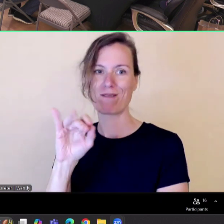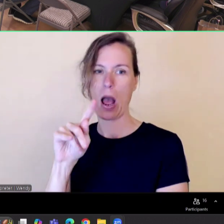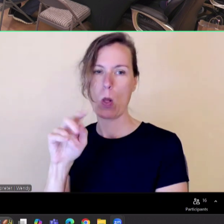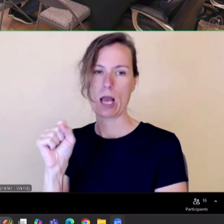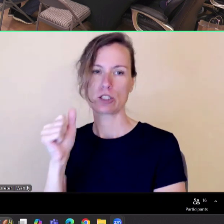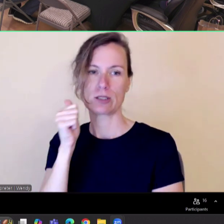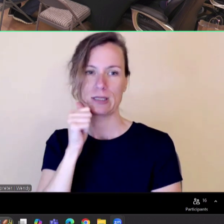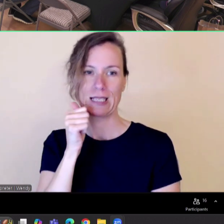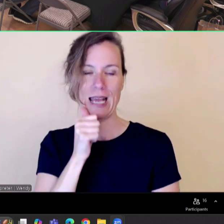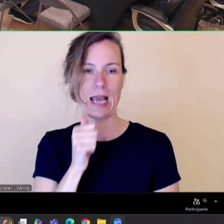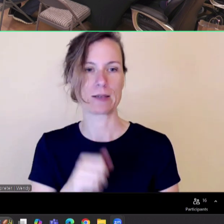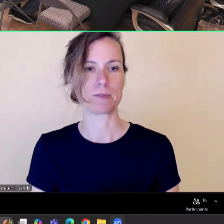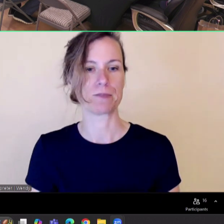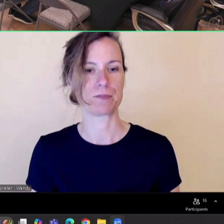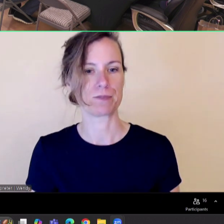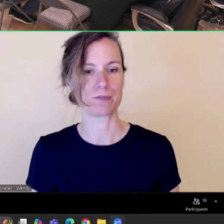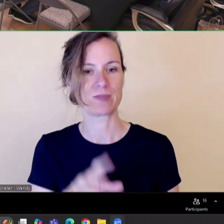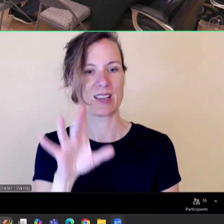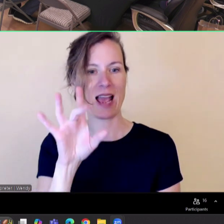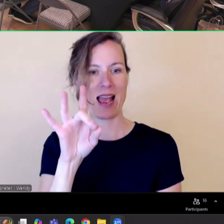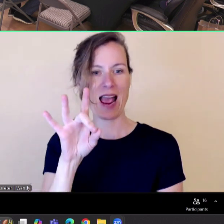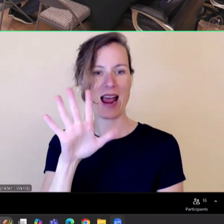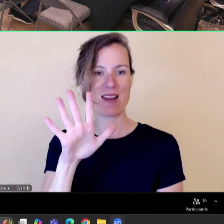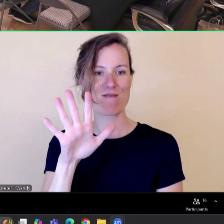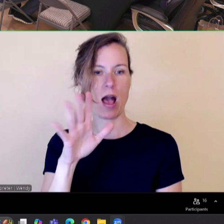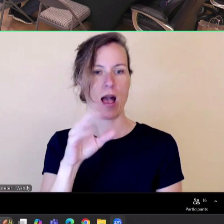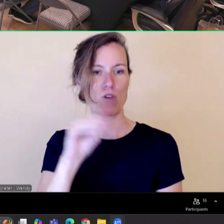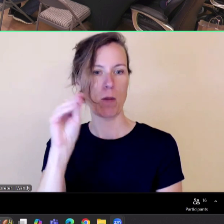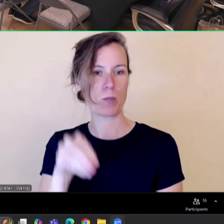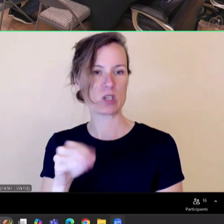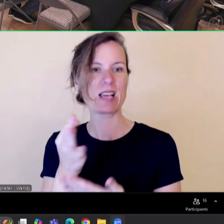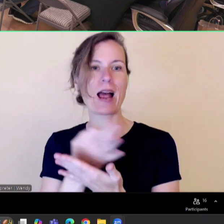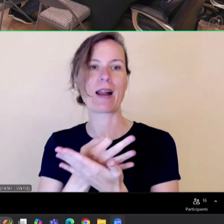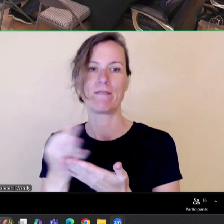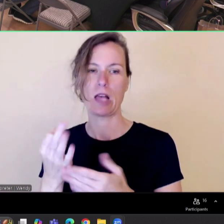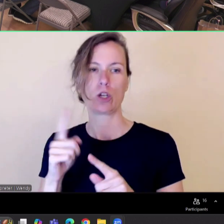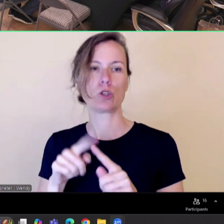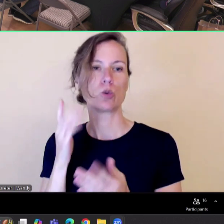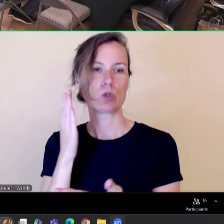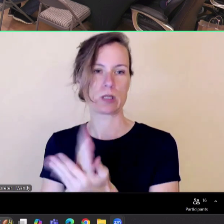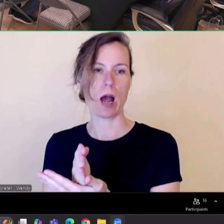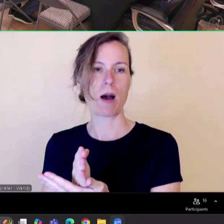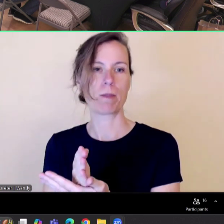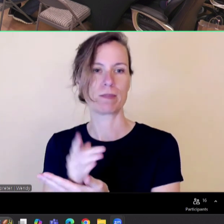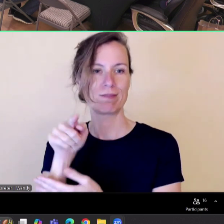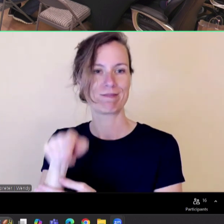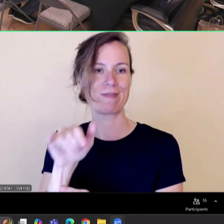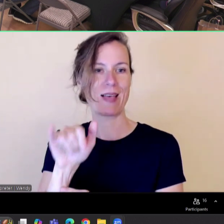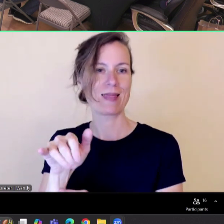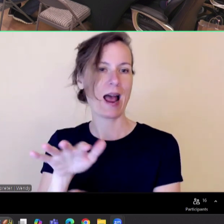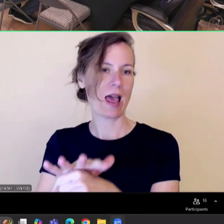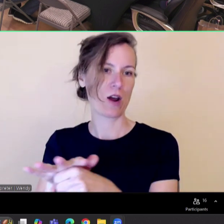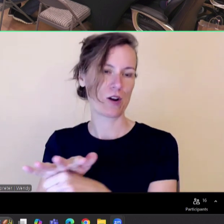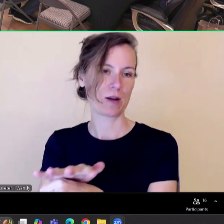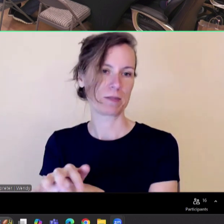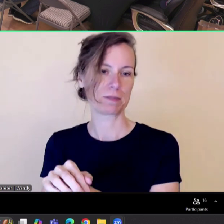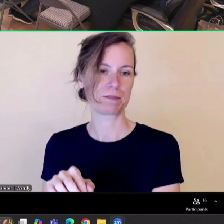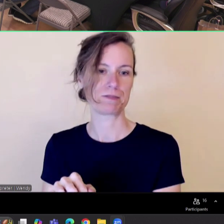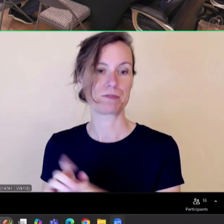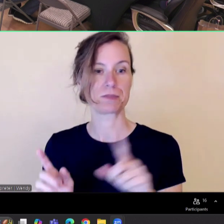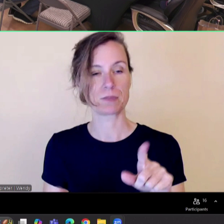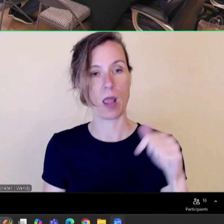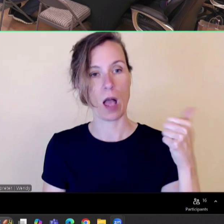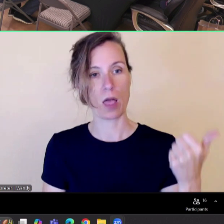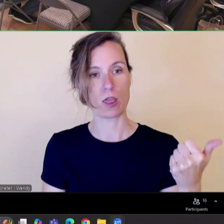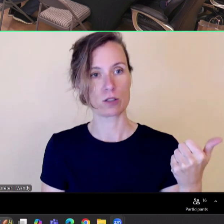And there was an 85% failure to stop at that location. And then the other big one, and the other ones were,